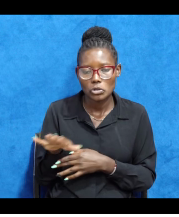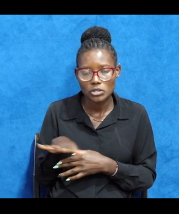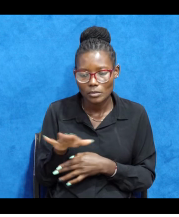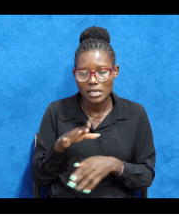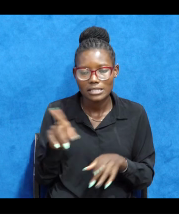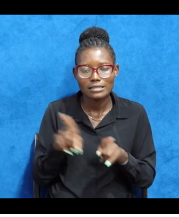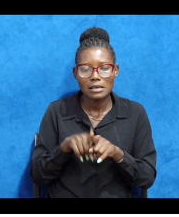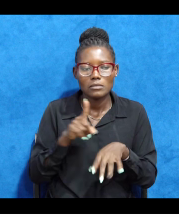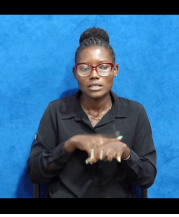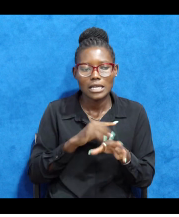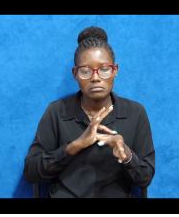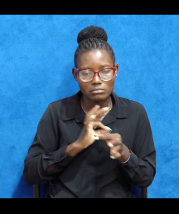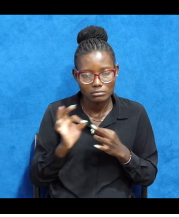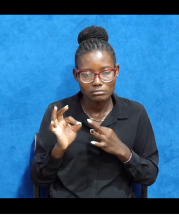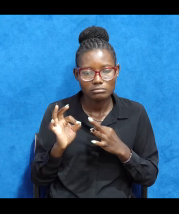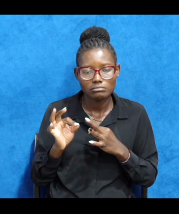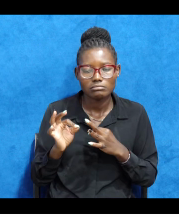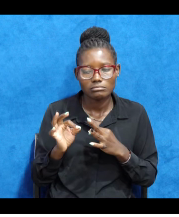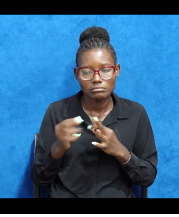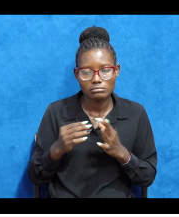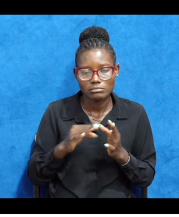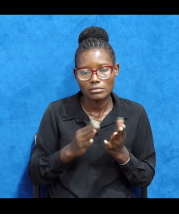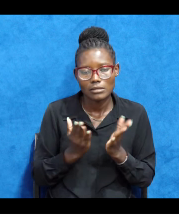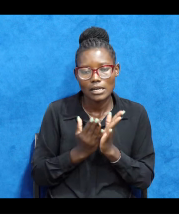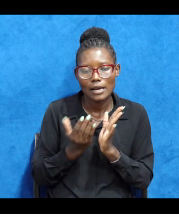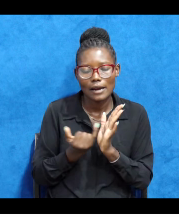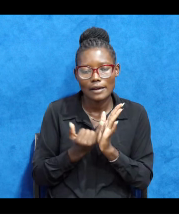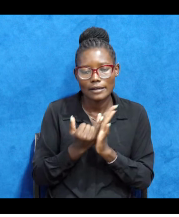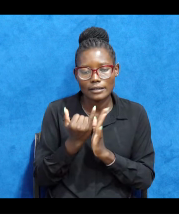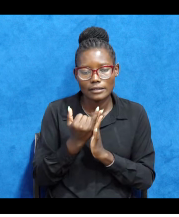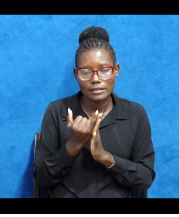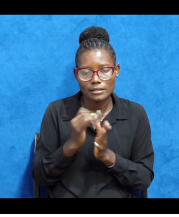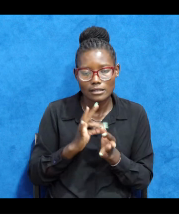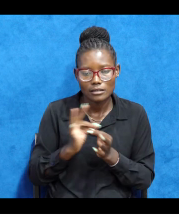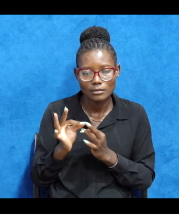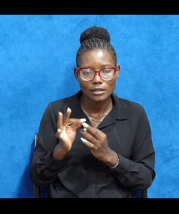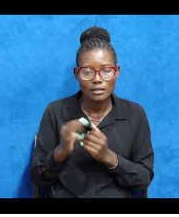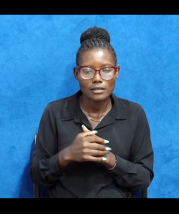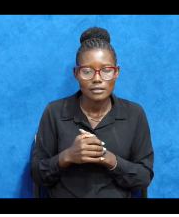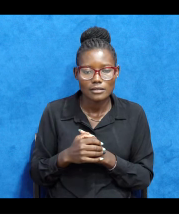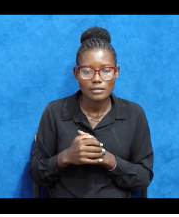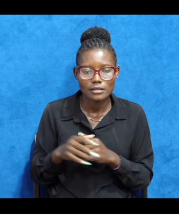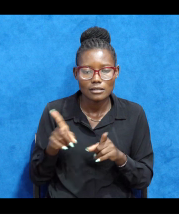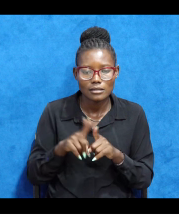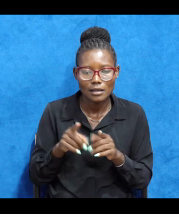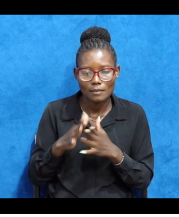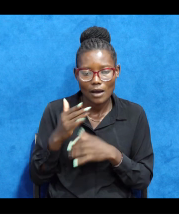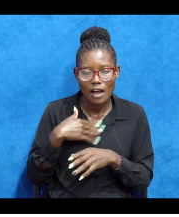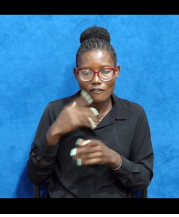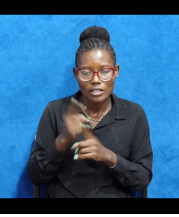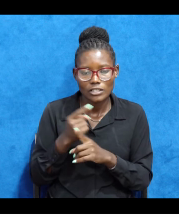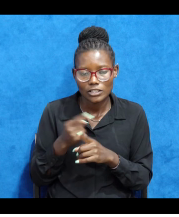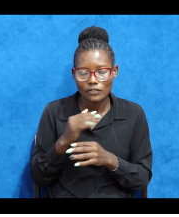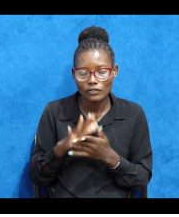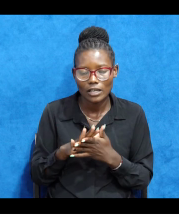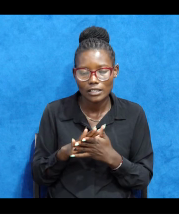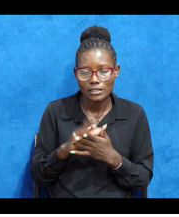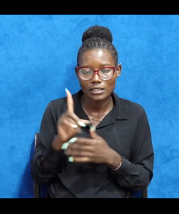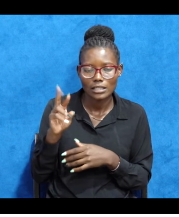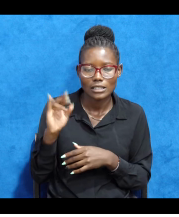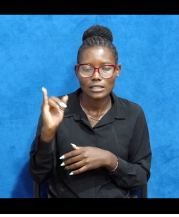players out, which means more players will have time working with the ball, and we'll have more high-speed running. We have more space to